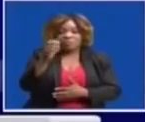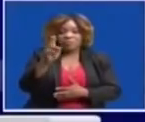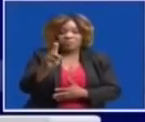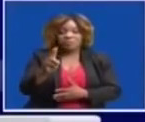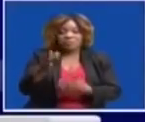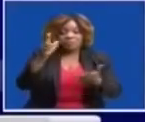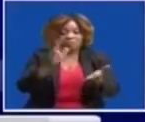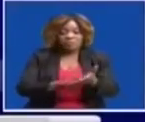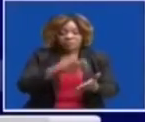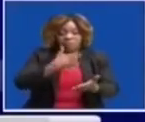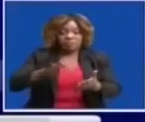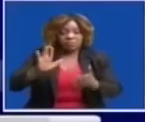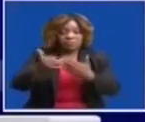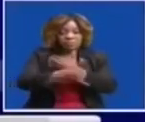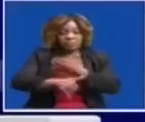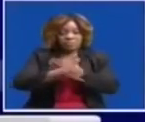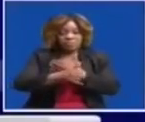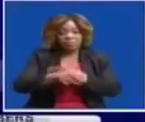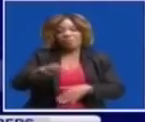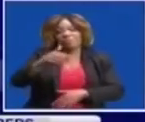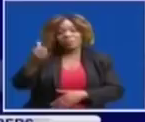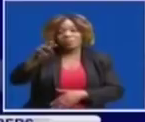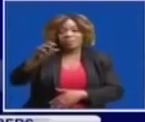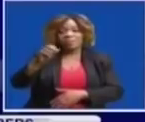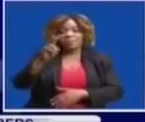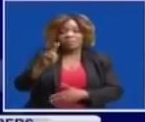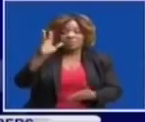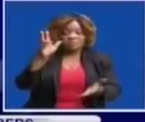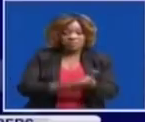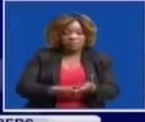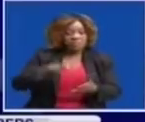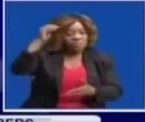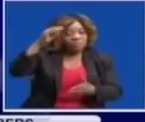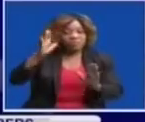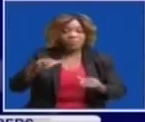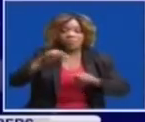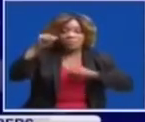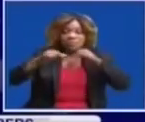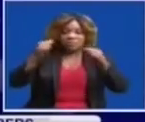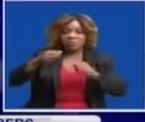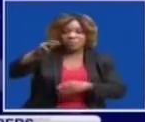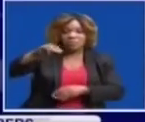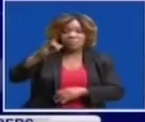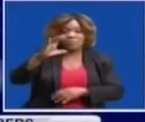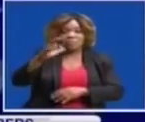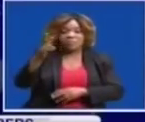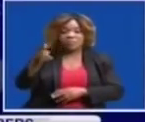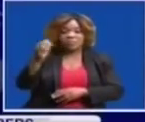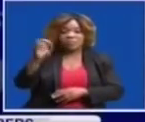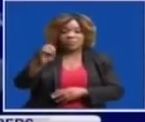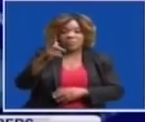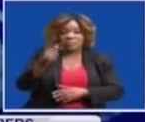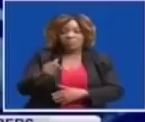of his country. Another memorandum of understanding was also signed by Minister of Agriculture Michael Katambo and